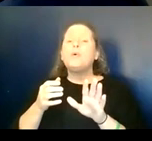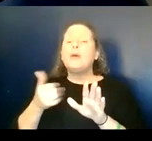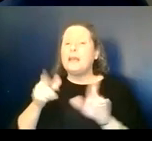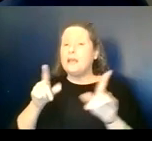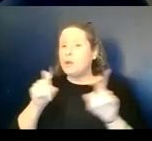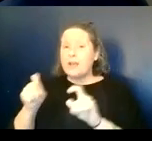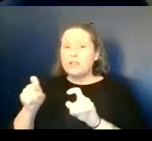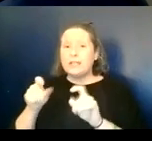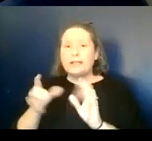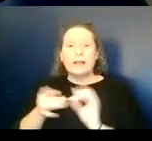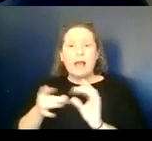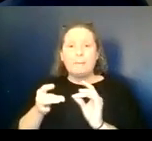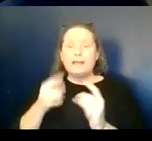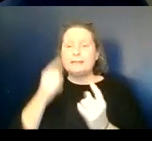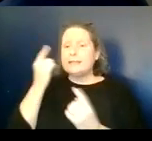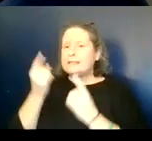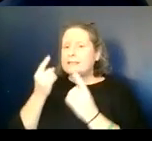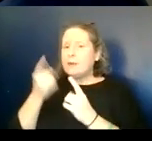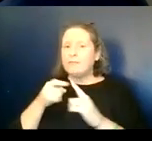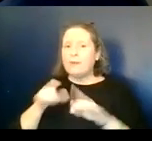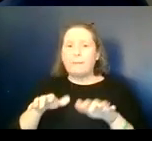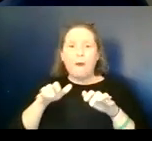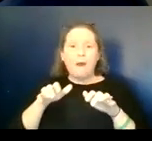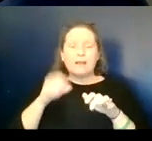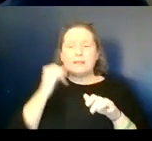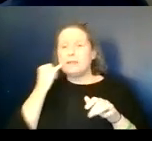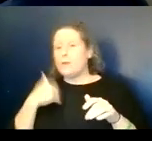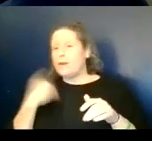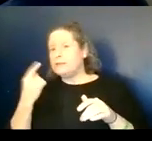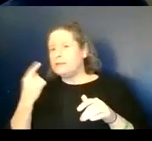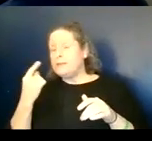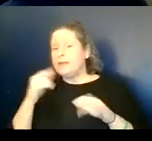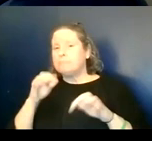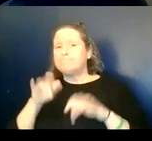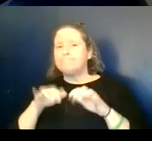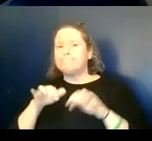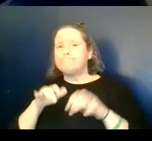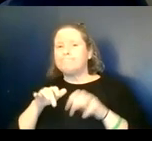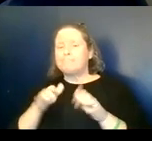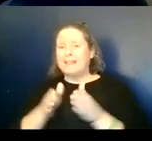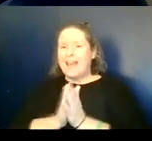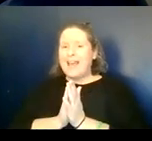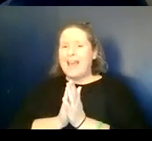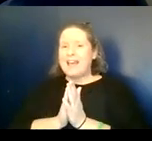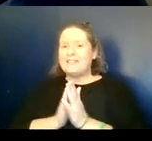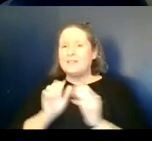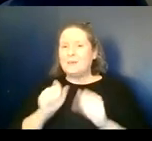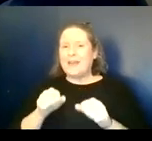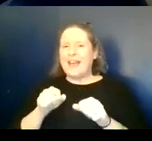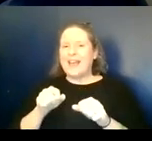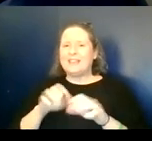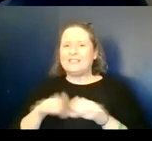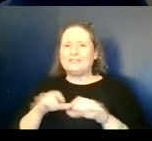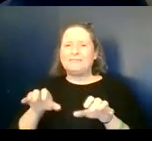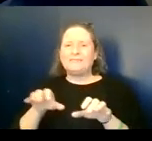comments, or considerations from the audience. If you have something that you're dying to ask us, let us know in the chat.